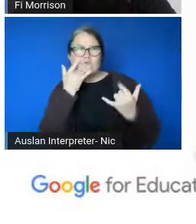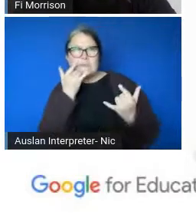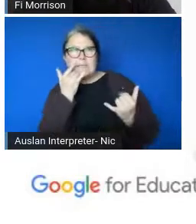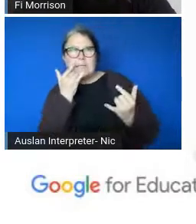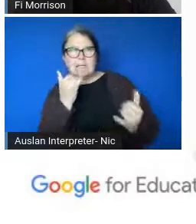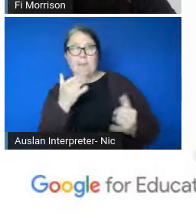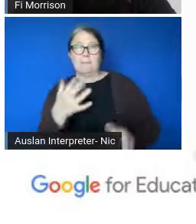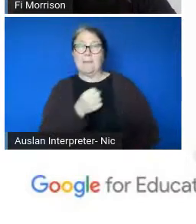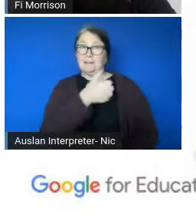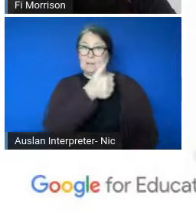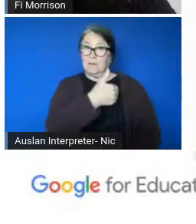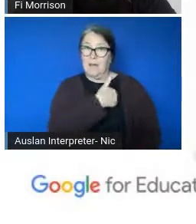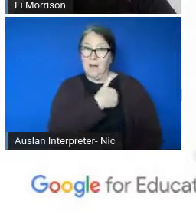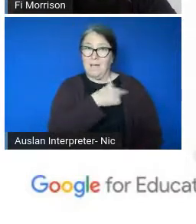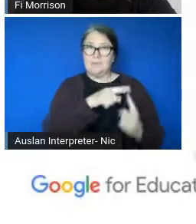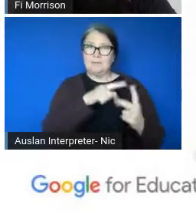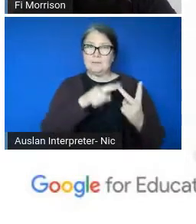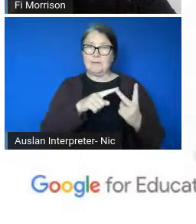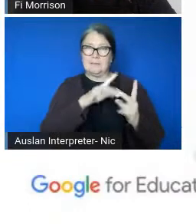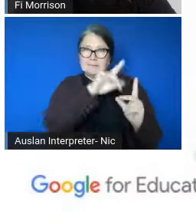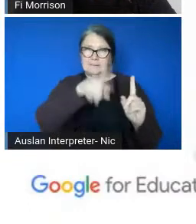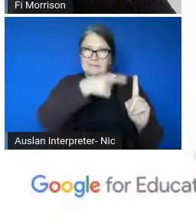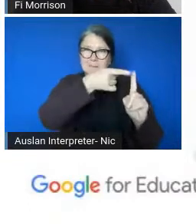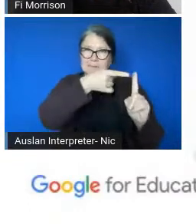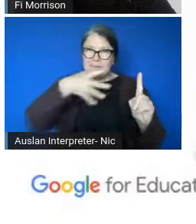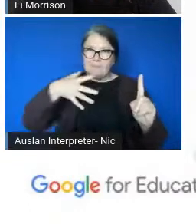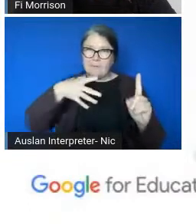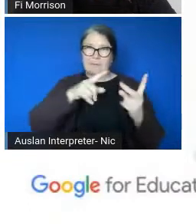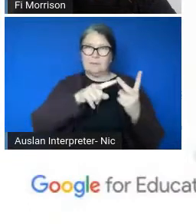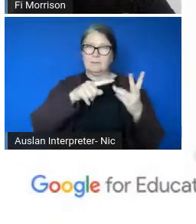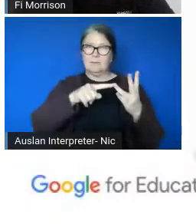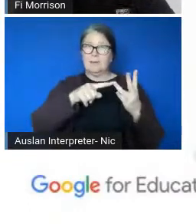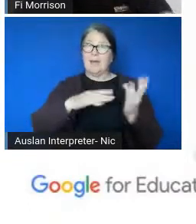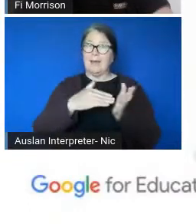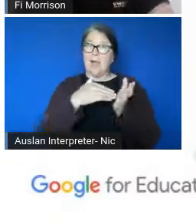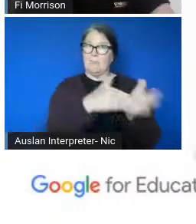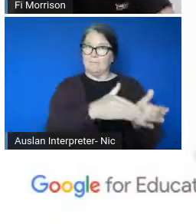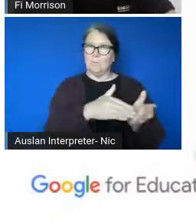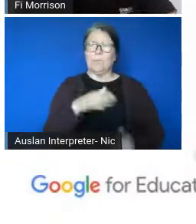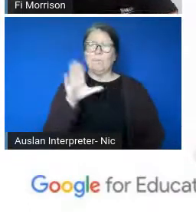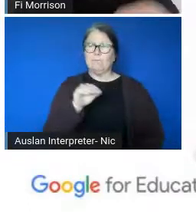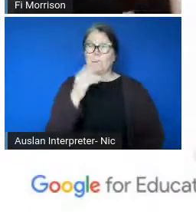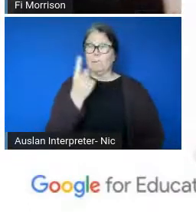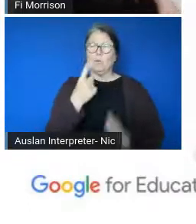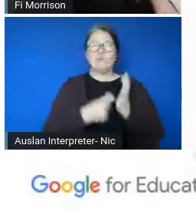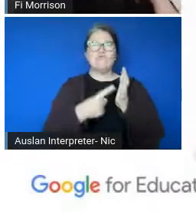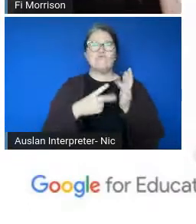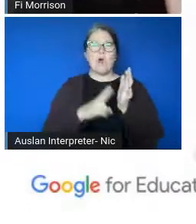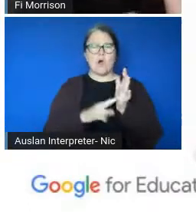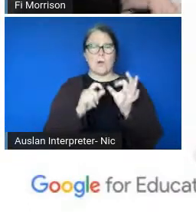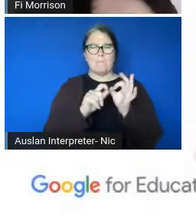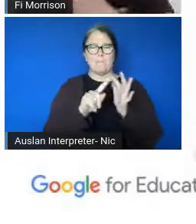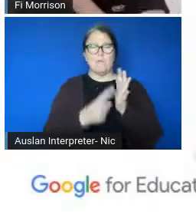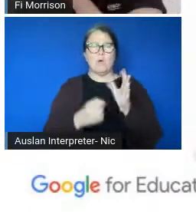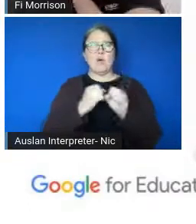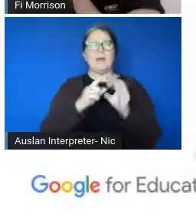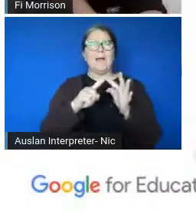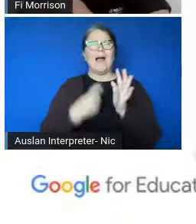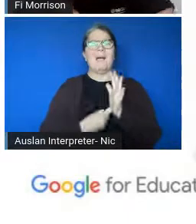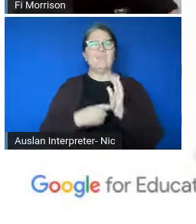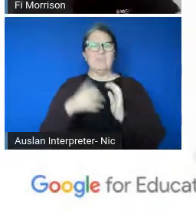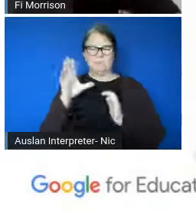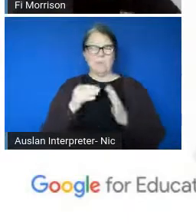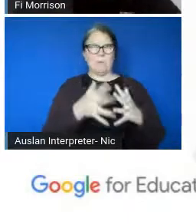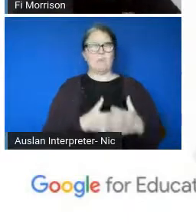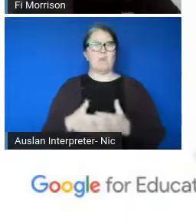amazing educator called Ron Berger from expeditionary schools in the United States. And he always